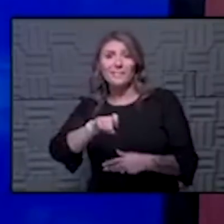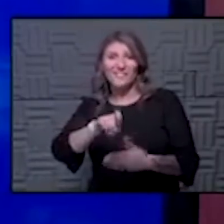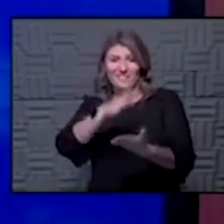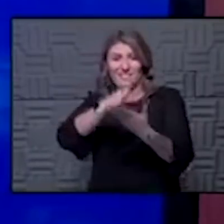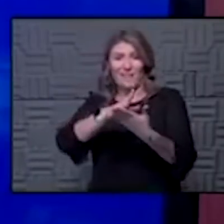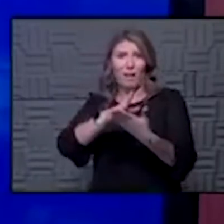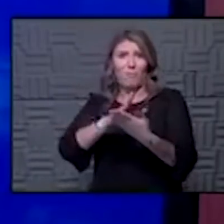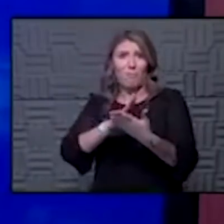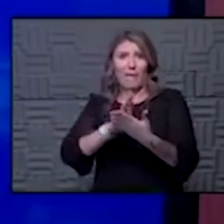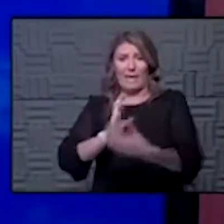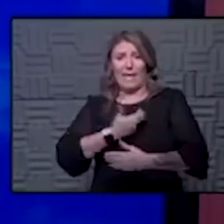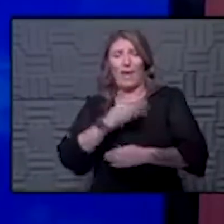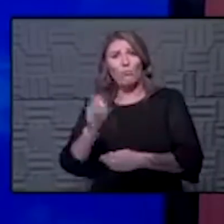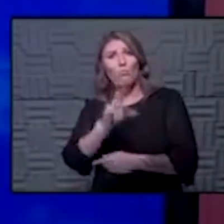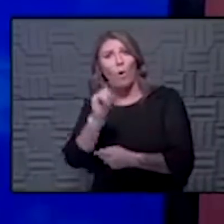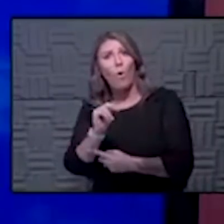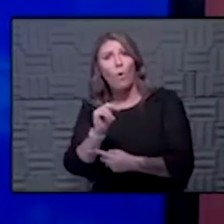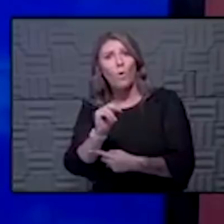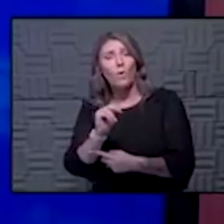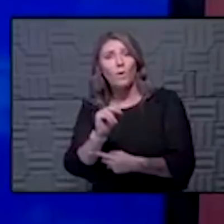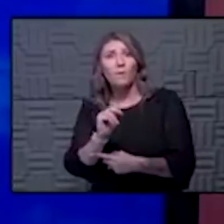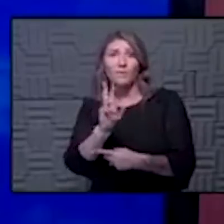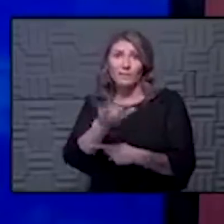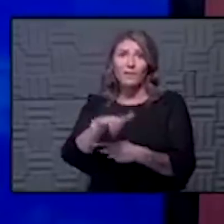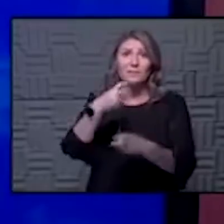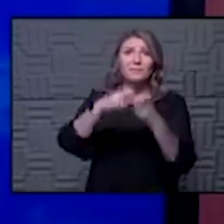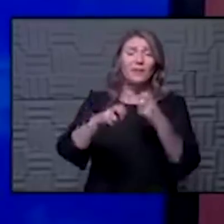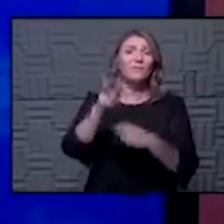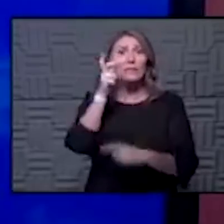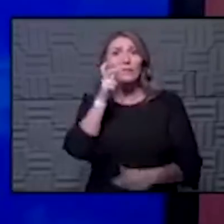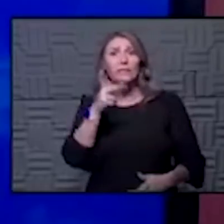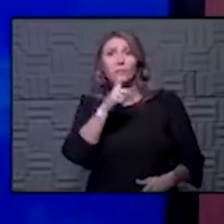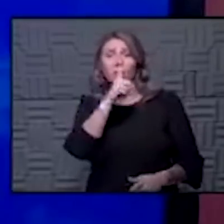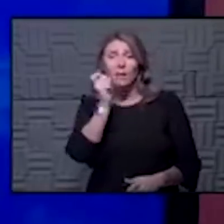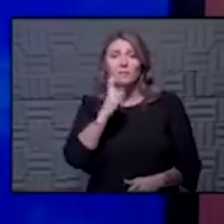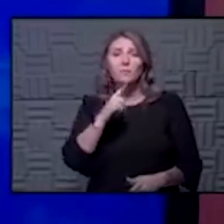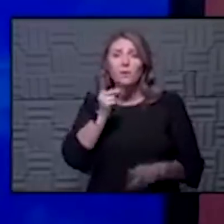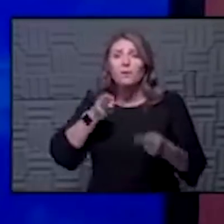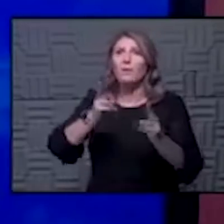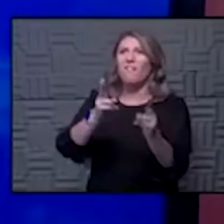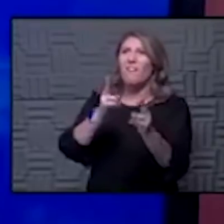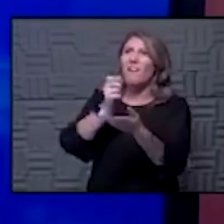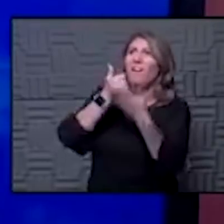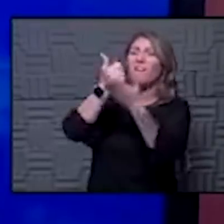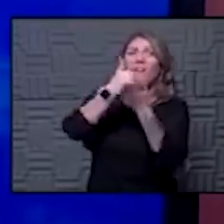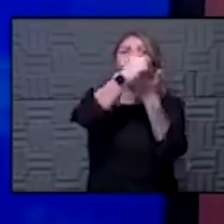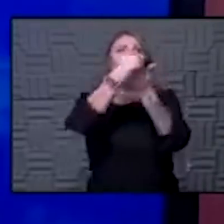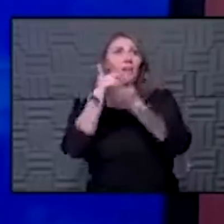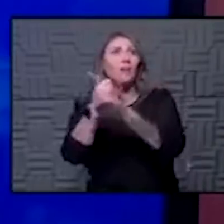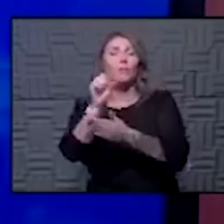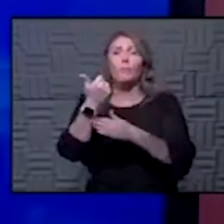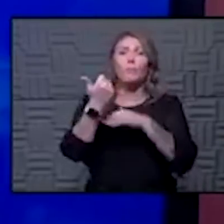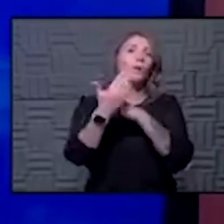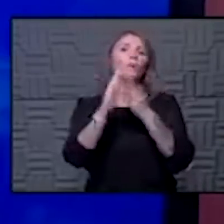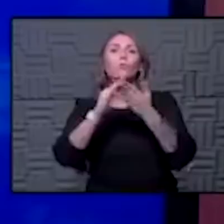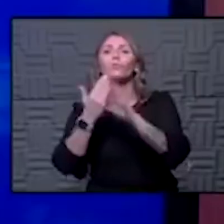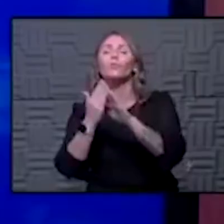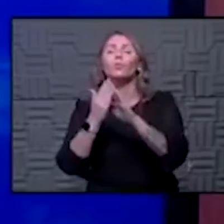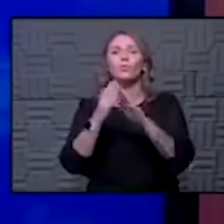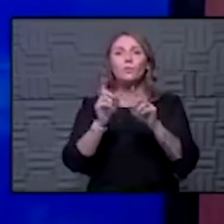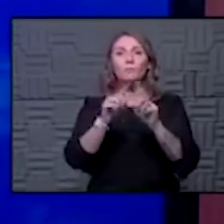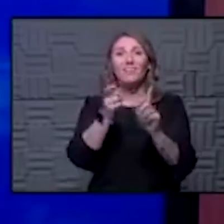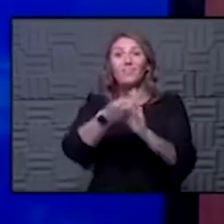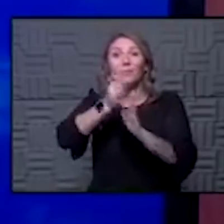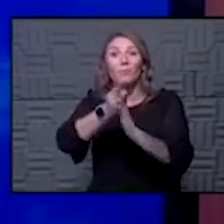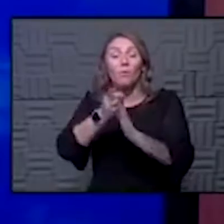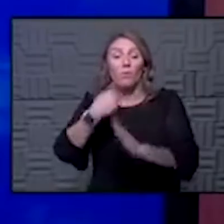own, as much as that may be hard to hear because we did rush to the aid of other people or other communities. I think we are really at the point where